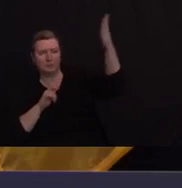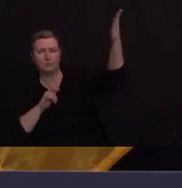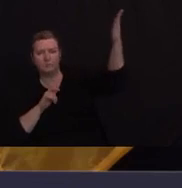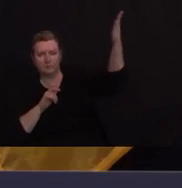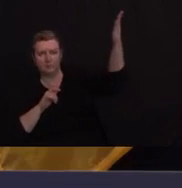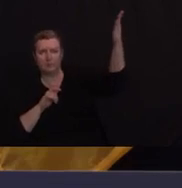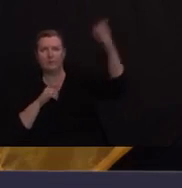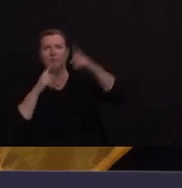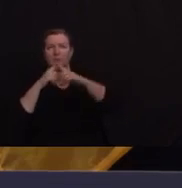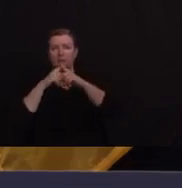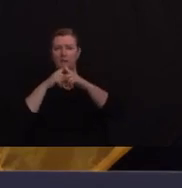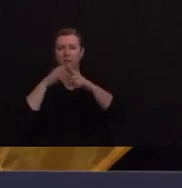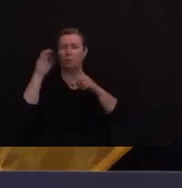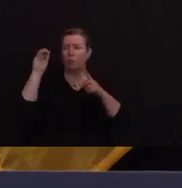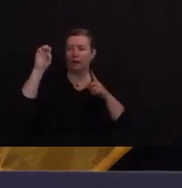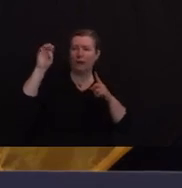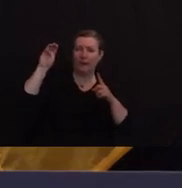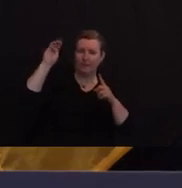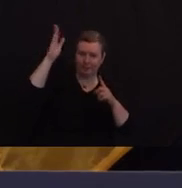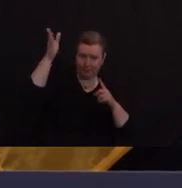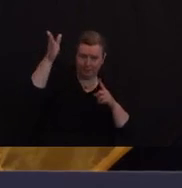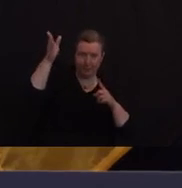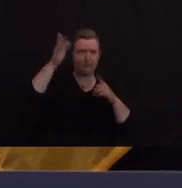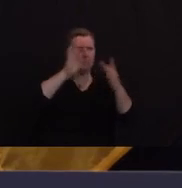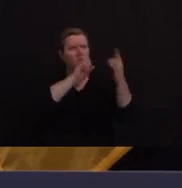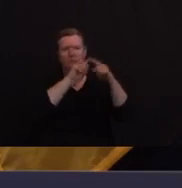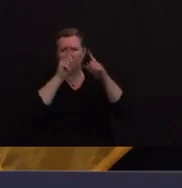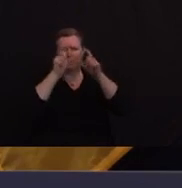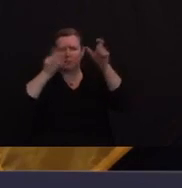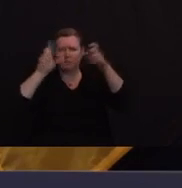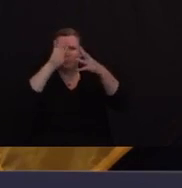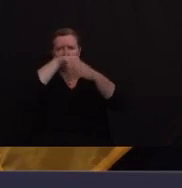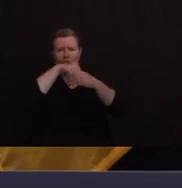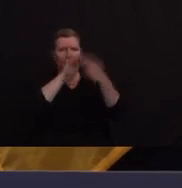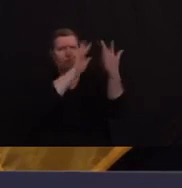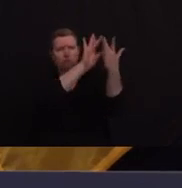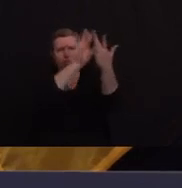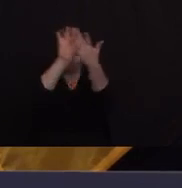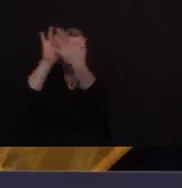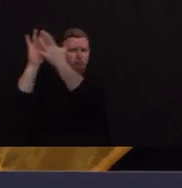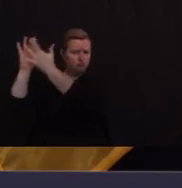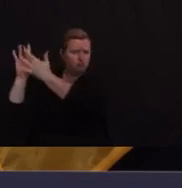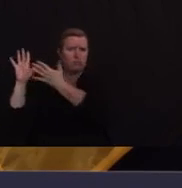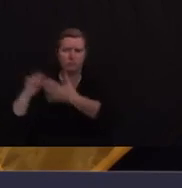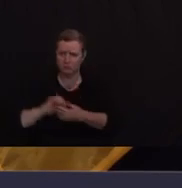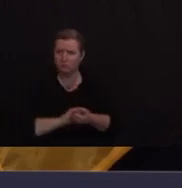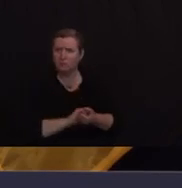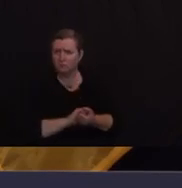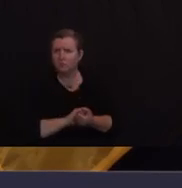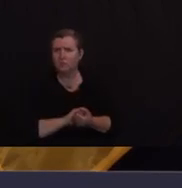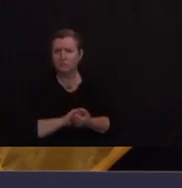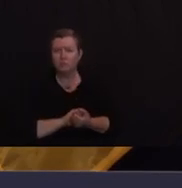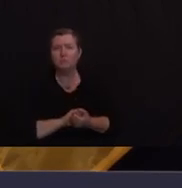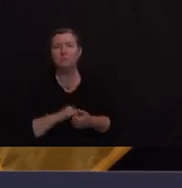are involved. There's a whole lot of moving parts here. And again, we want to be in the category of doing the right